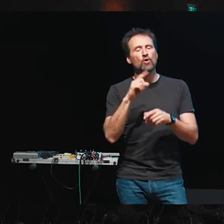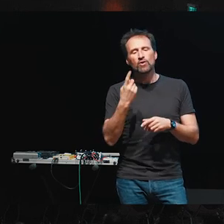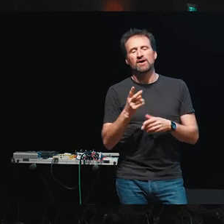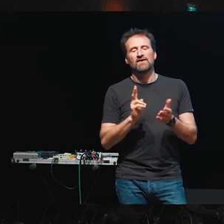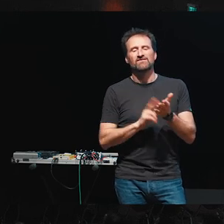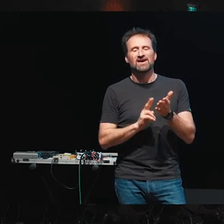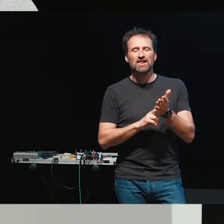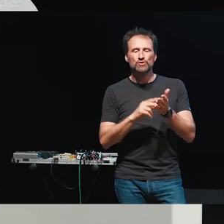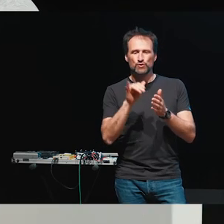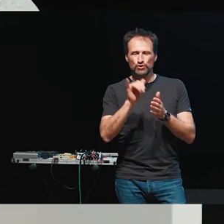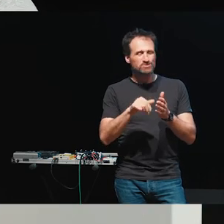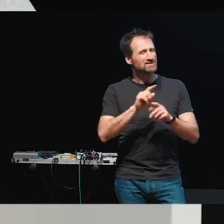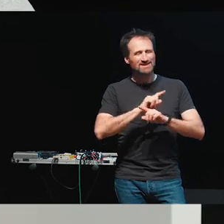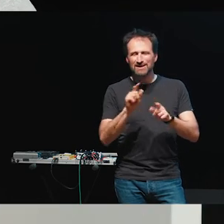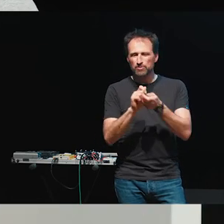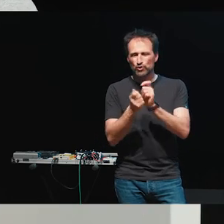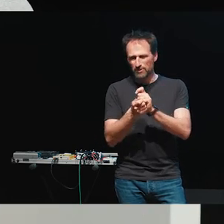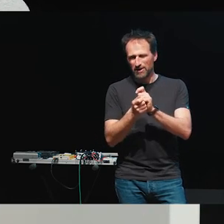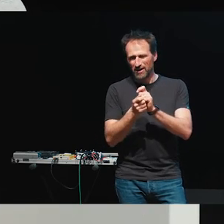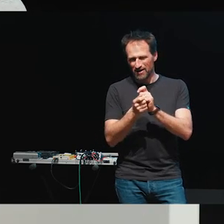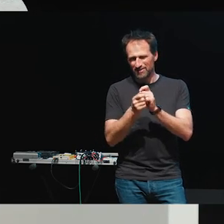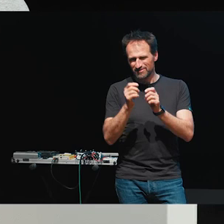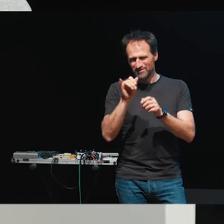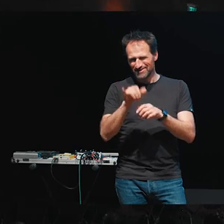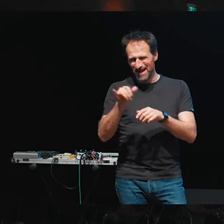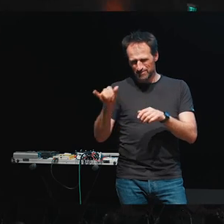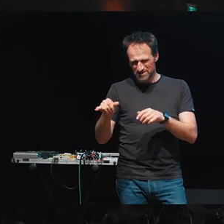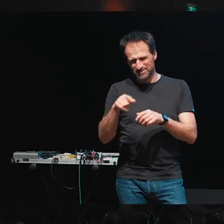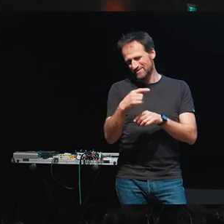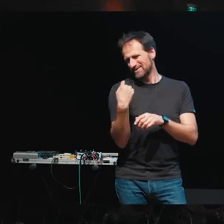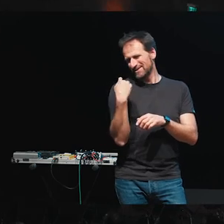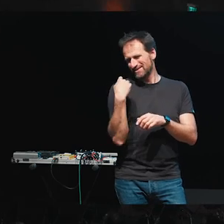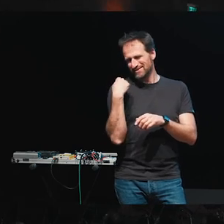immutable data types that Axel introduced to everyone yesterday.